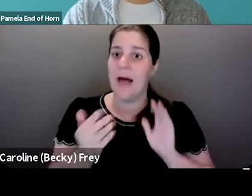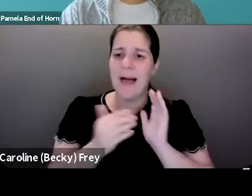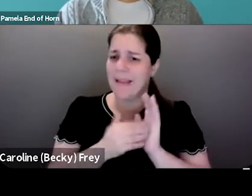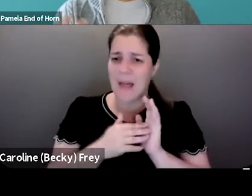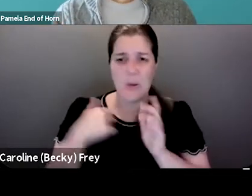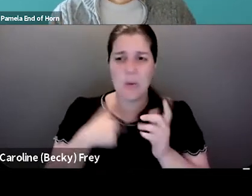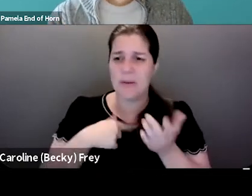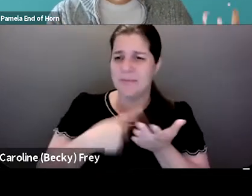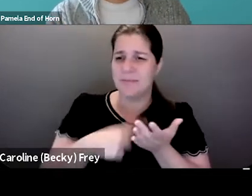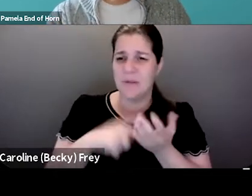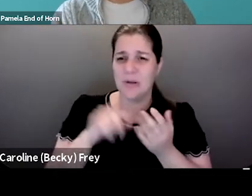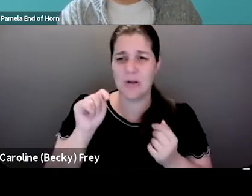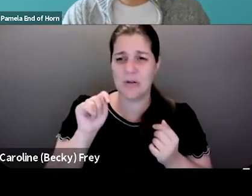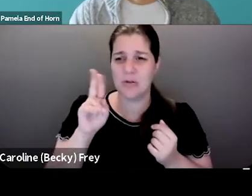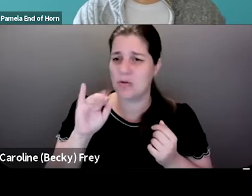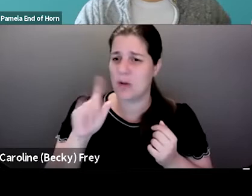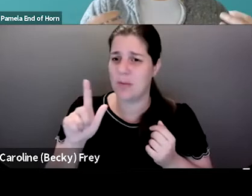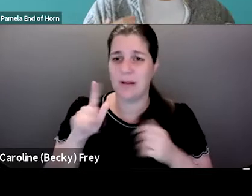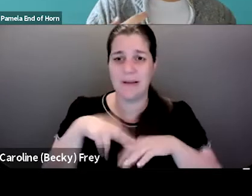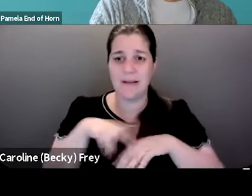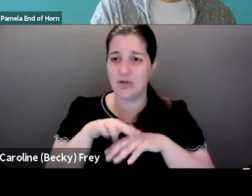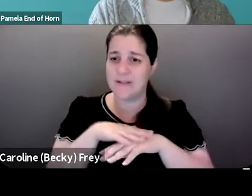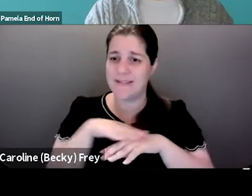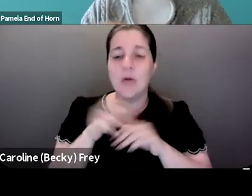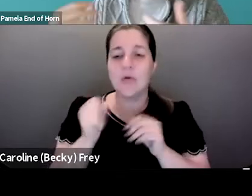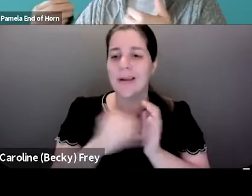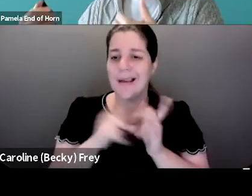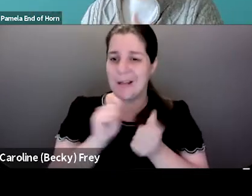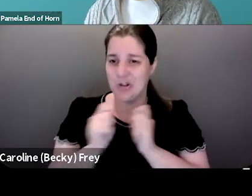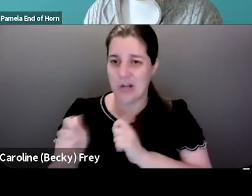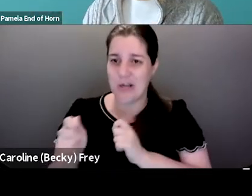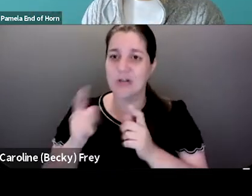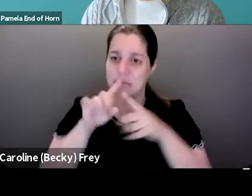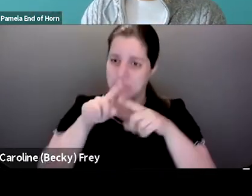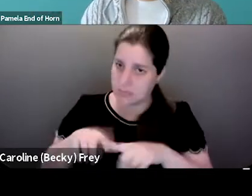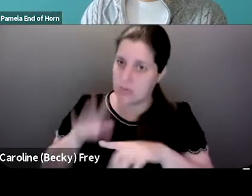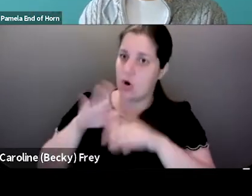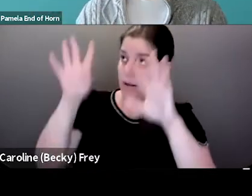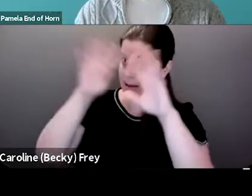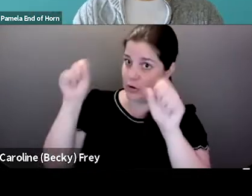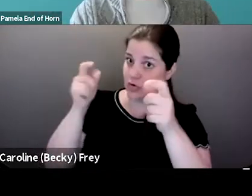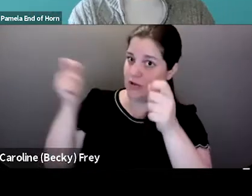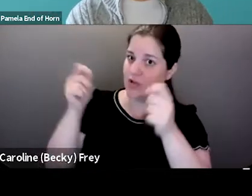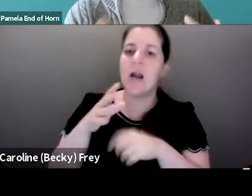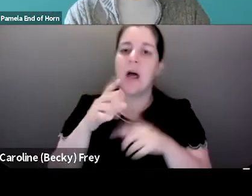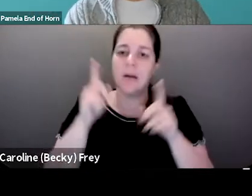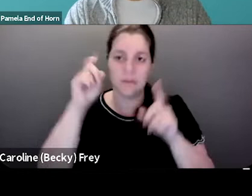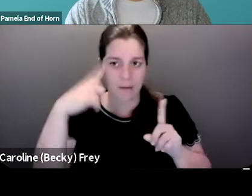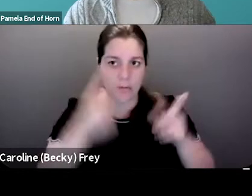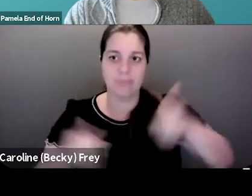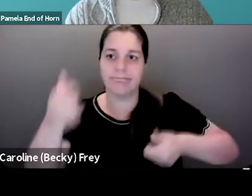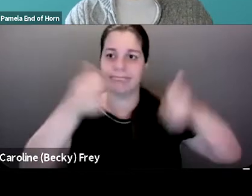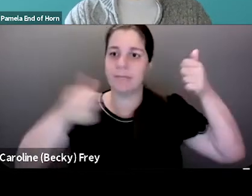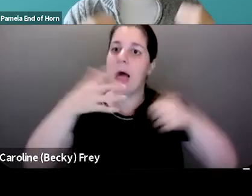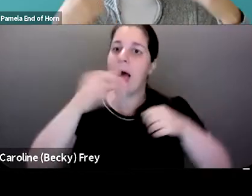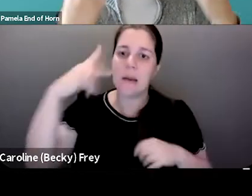tribal nations. Tribal nations change often in regards to administration and political patterns. And so providing